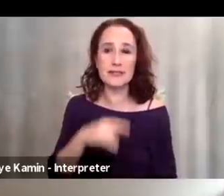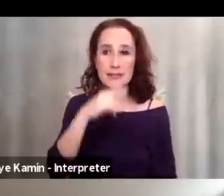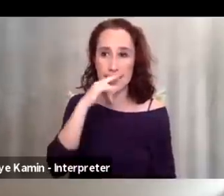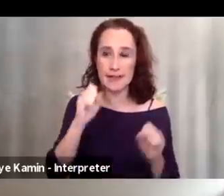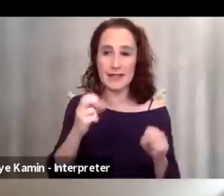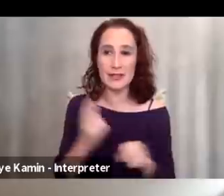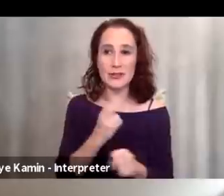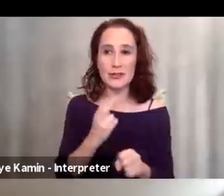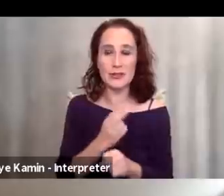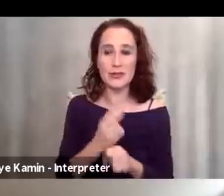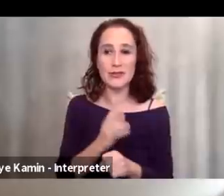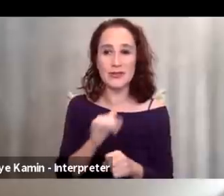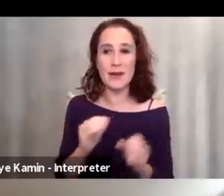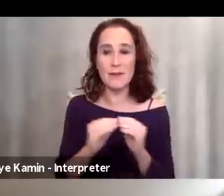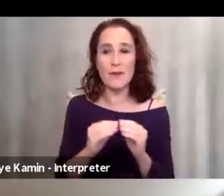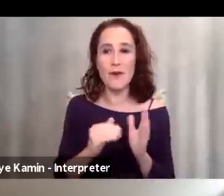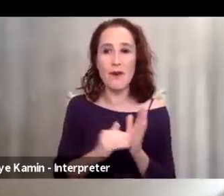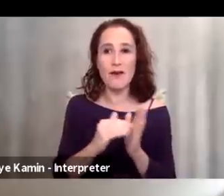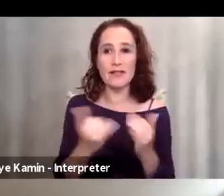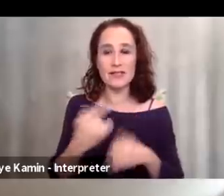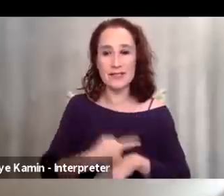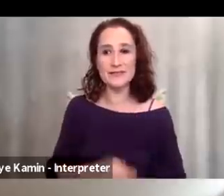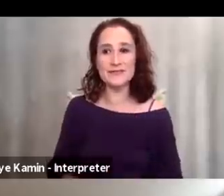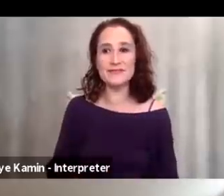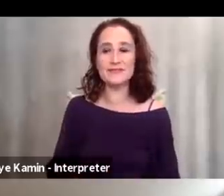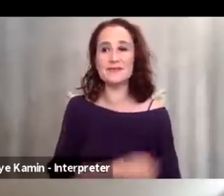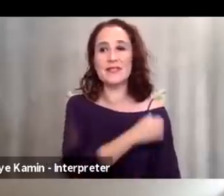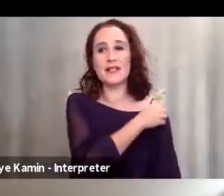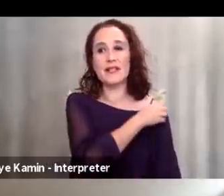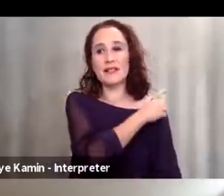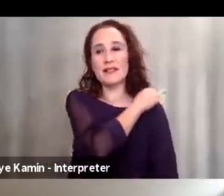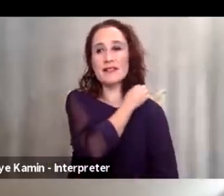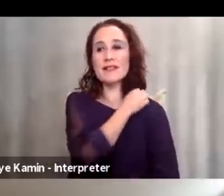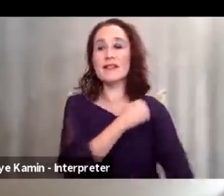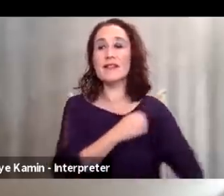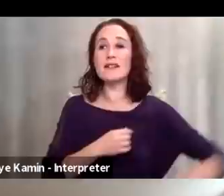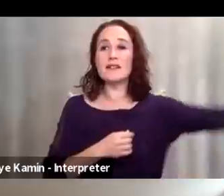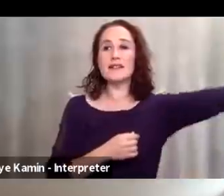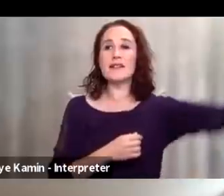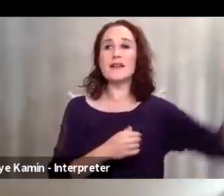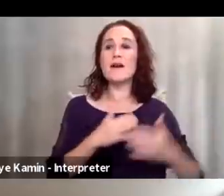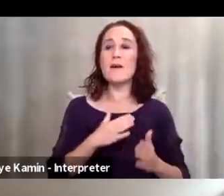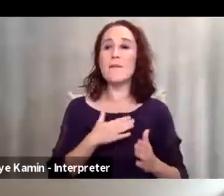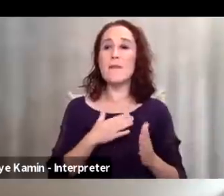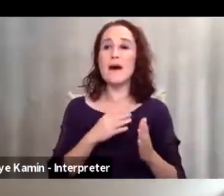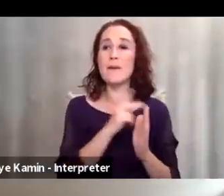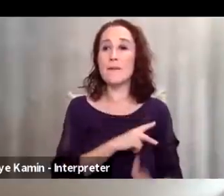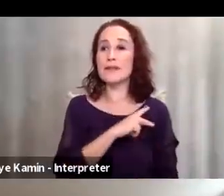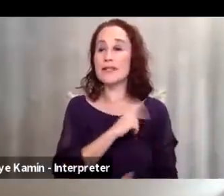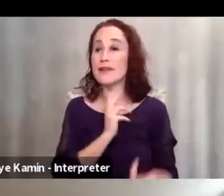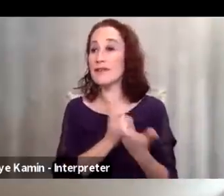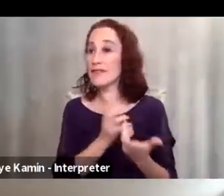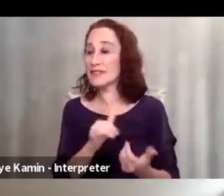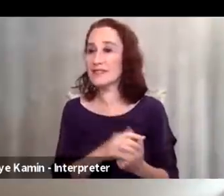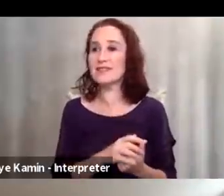a lot more of these days. And so I feel like, you know, like my personality was suited for this. I always had a